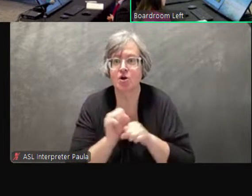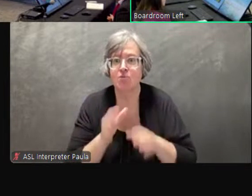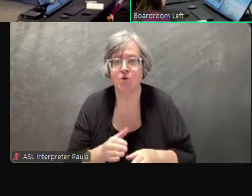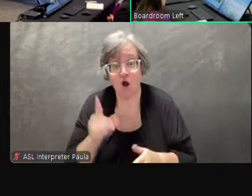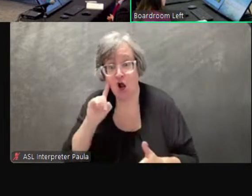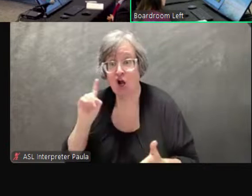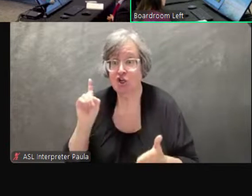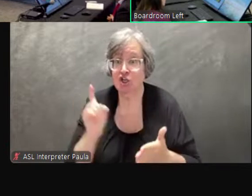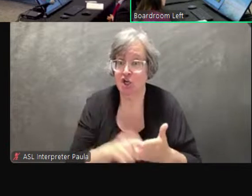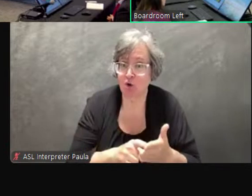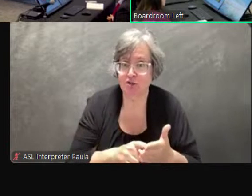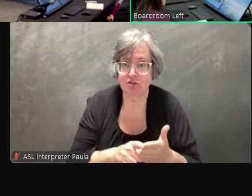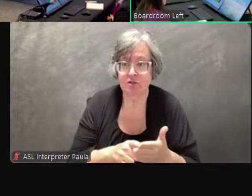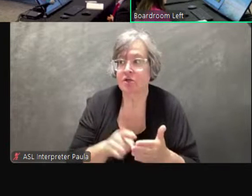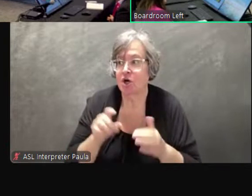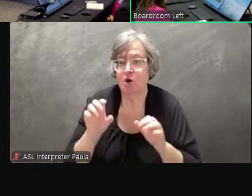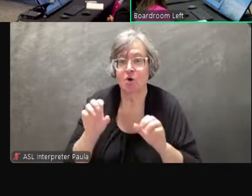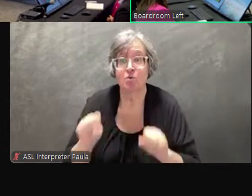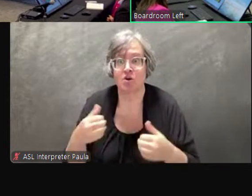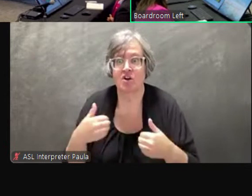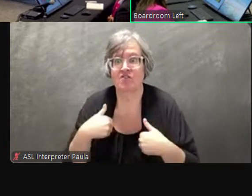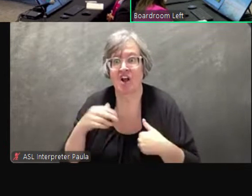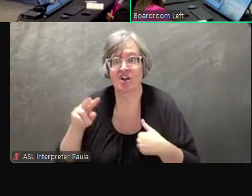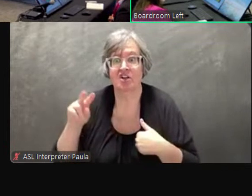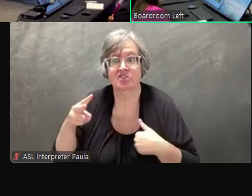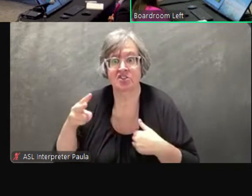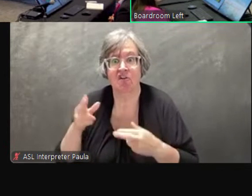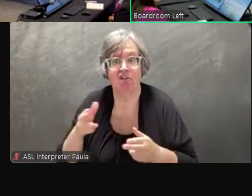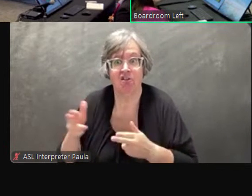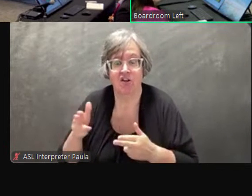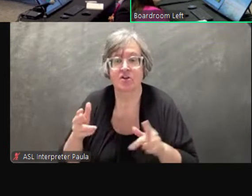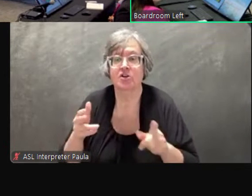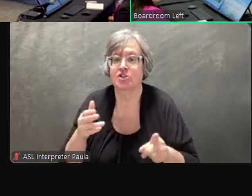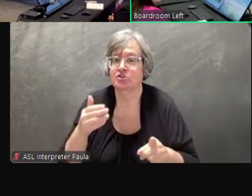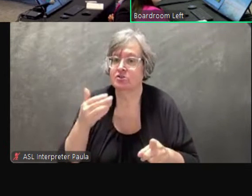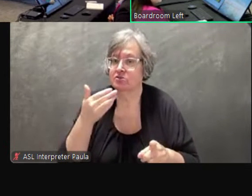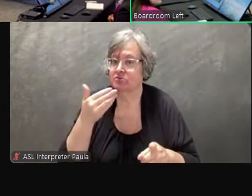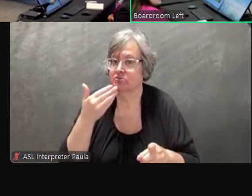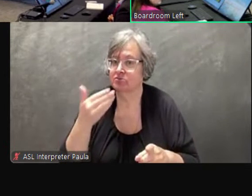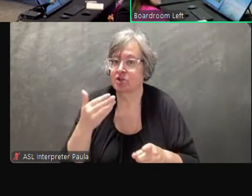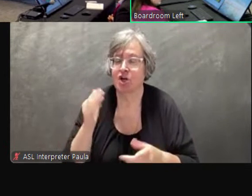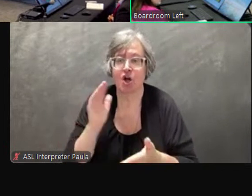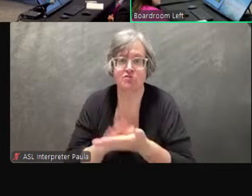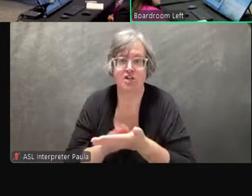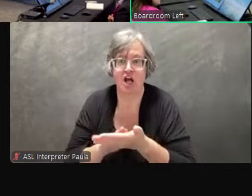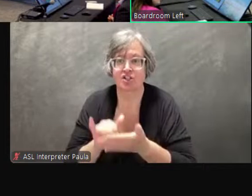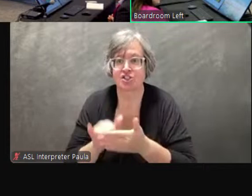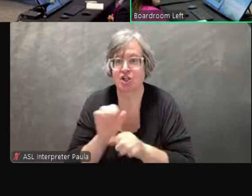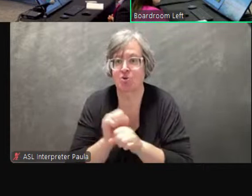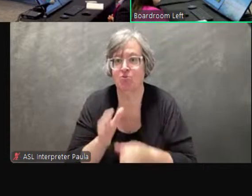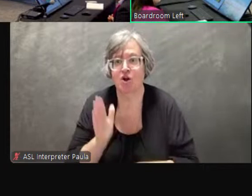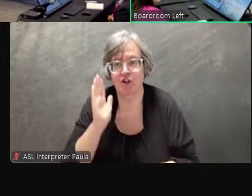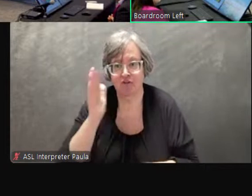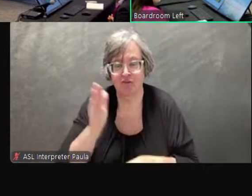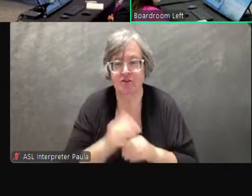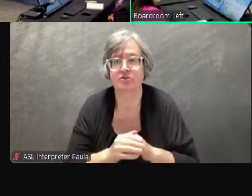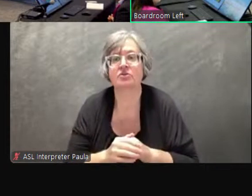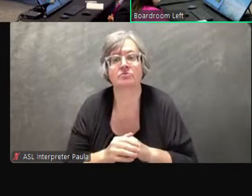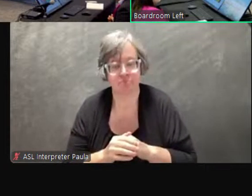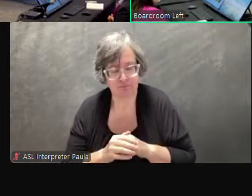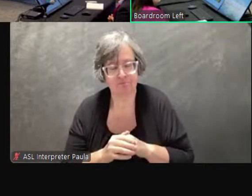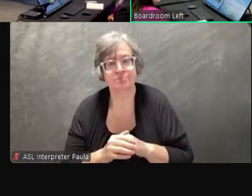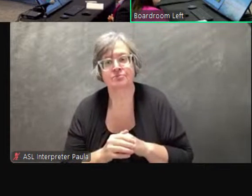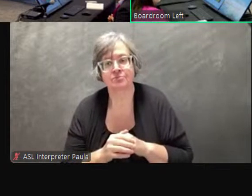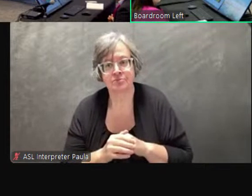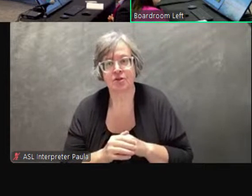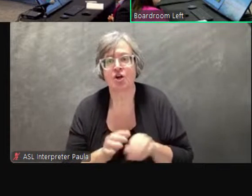as well. So I do want to extend and maybe we can acknowledge that employee at some time in the future. Absolutely. I want